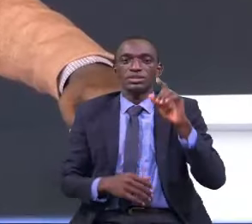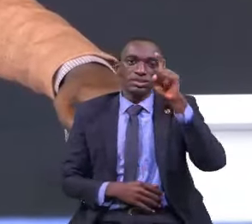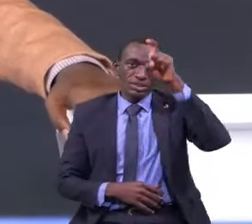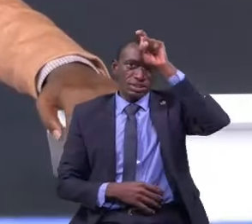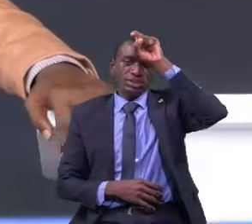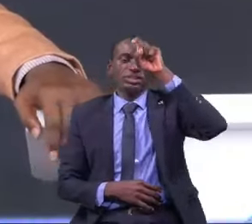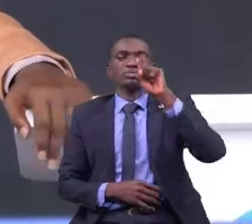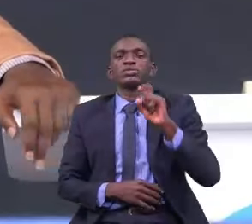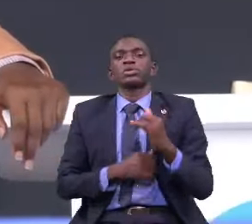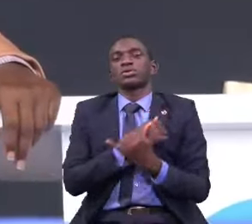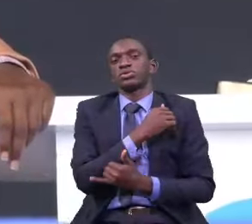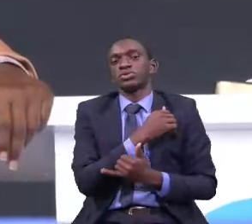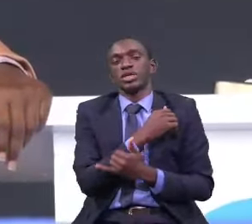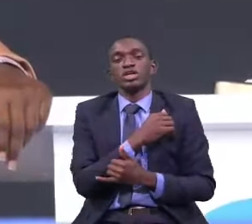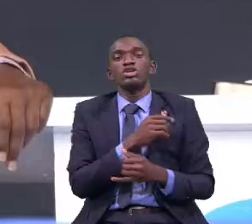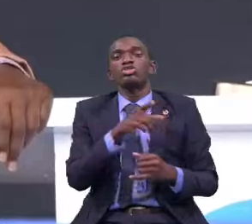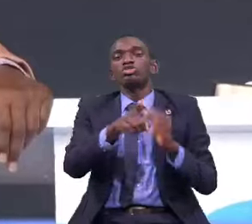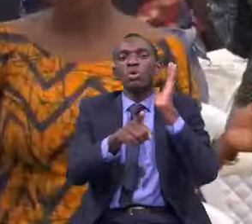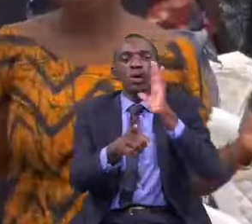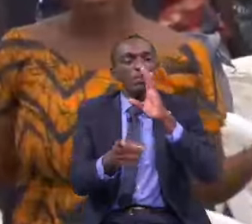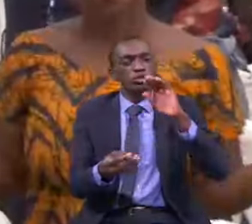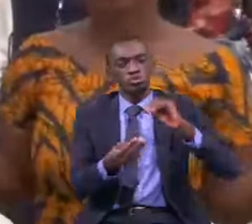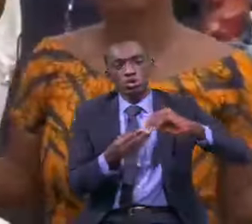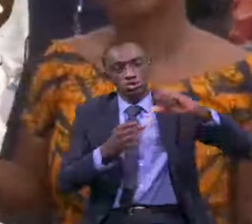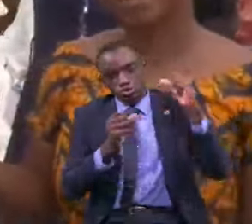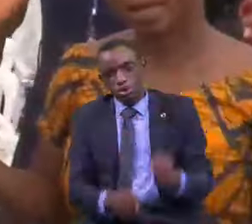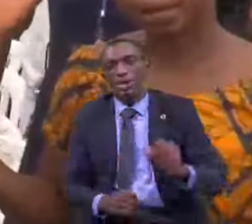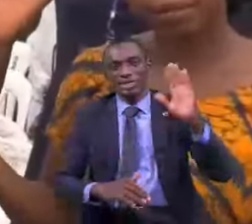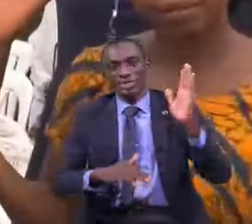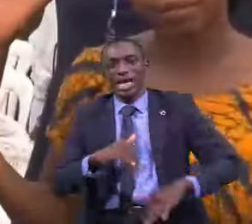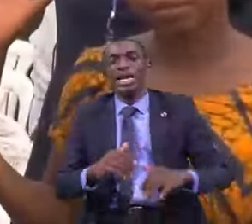you'll be stronger than every force that tries to turn your back.